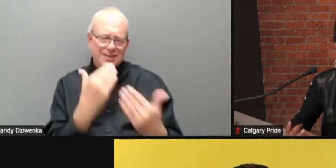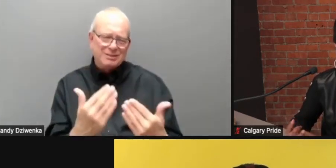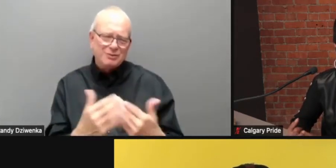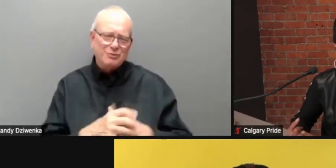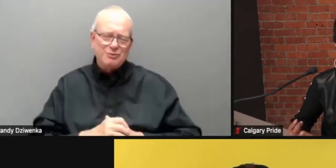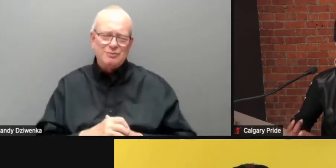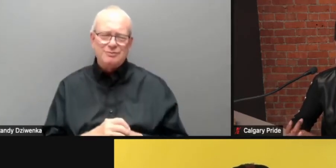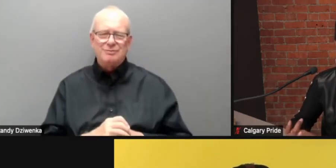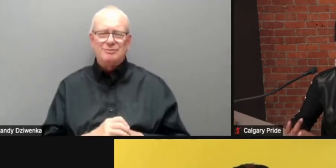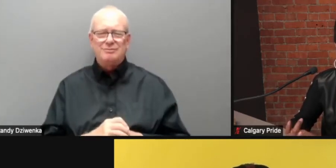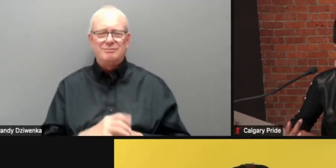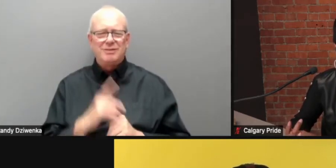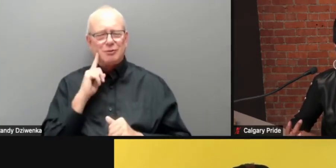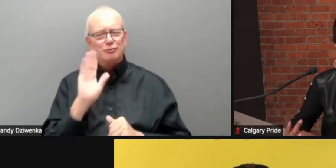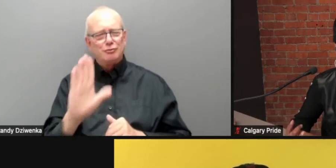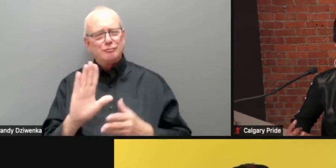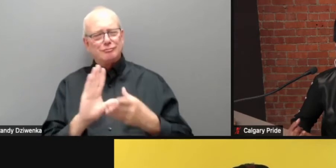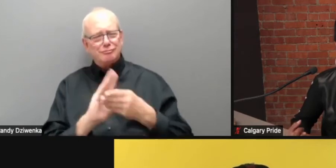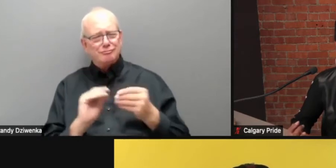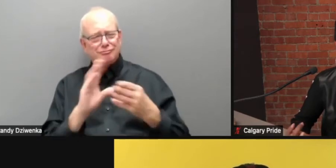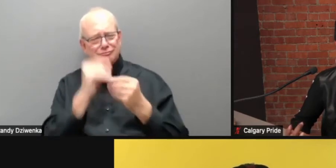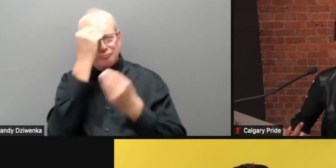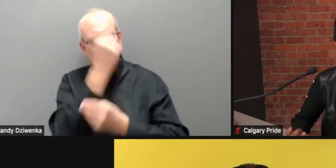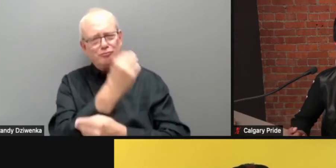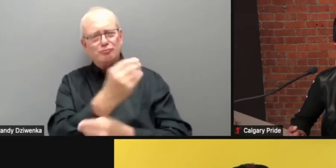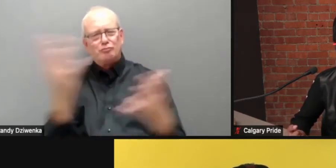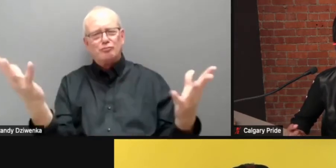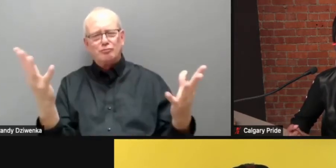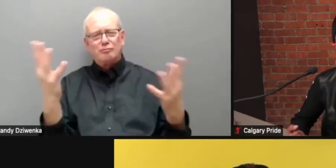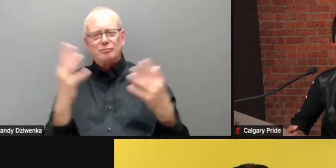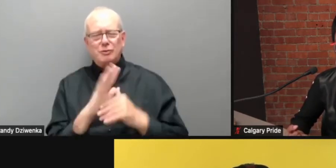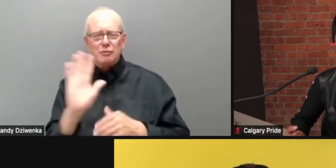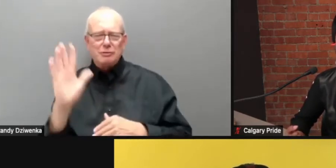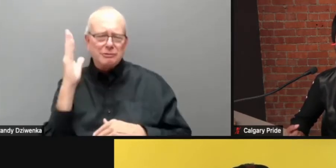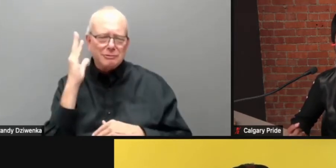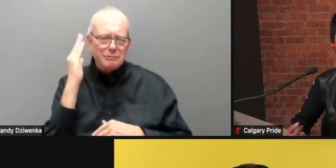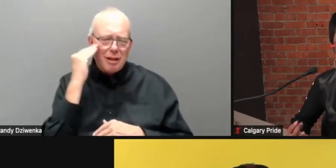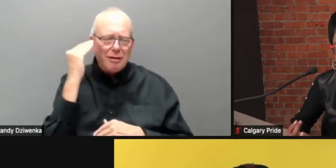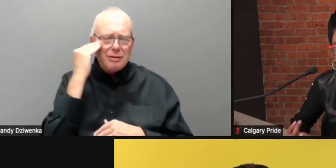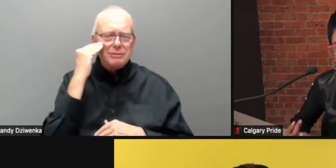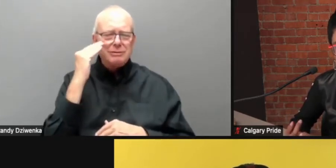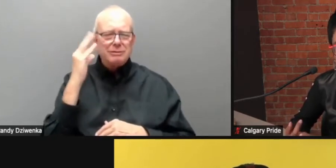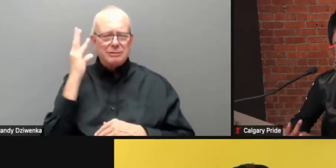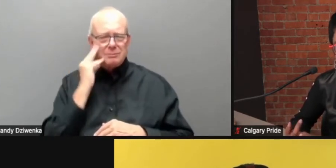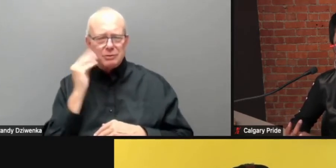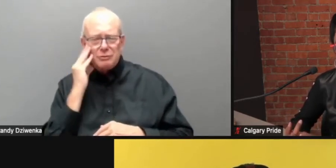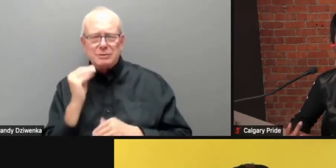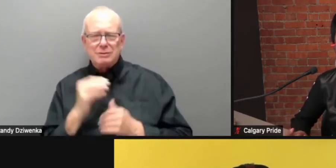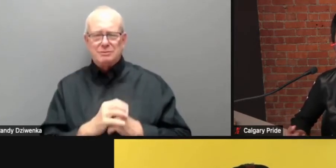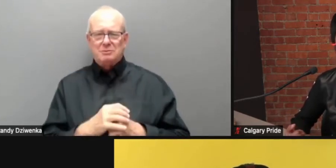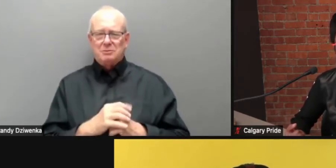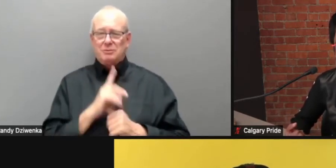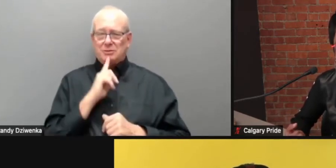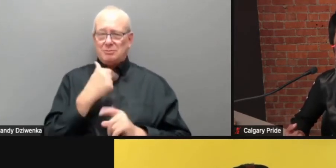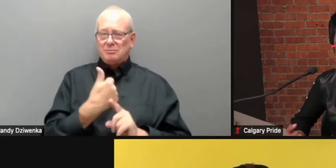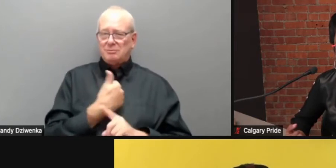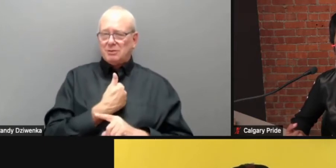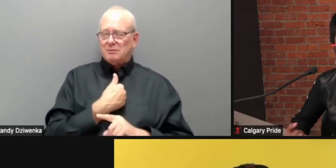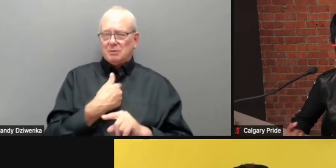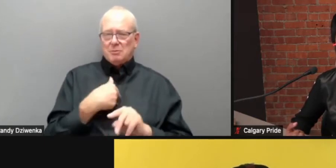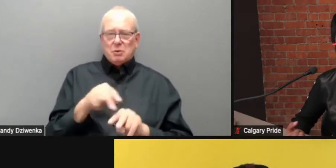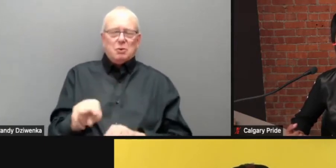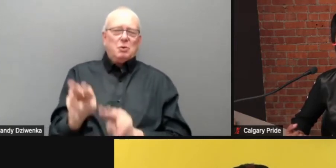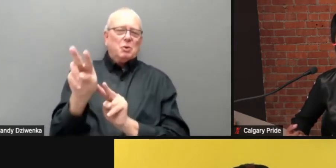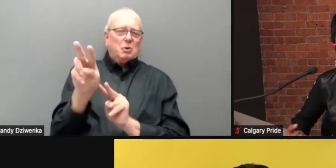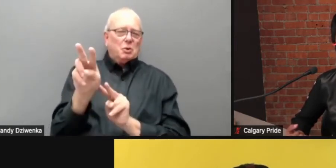your wisdom and your knowledge with us. I know for me, you've always been a role model to me, and I can't say enough